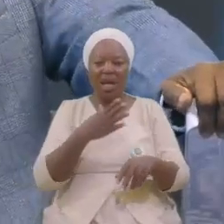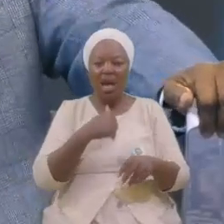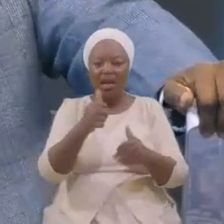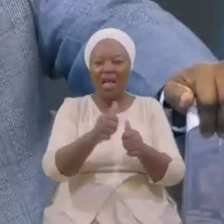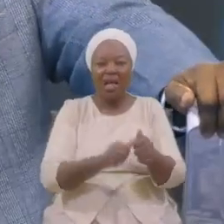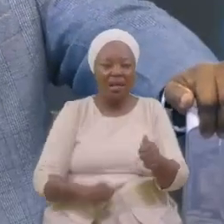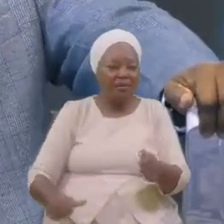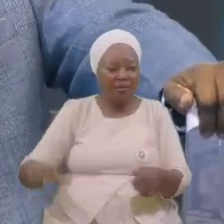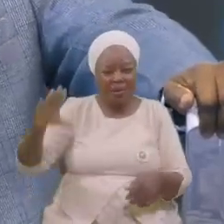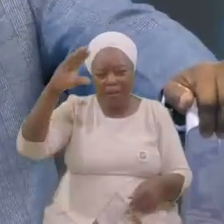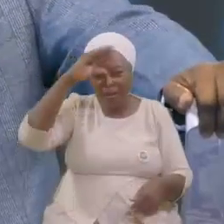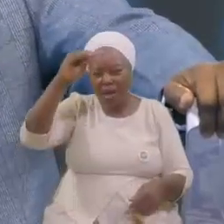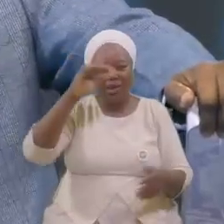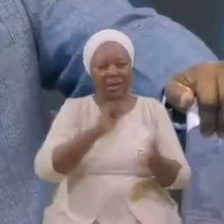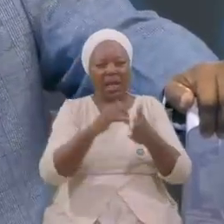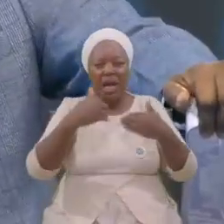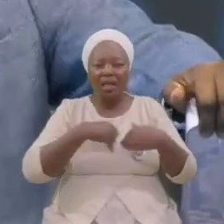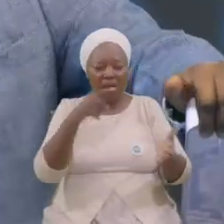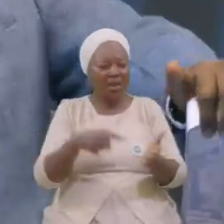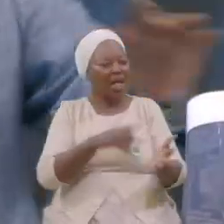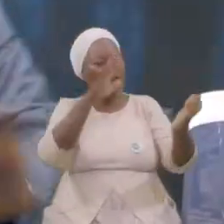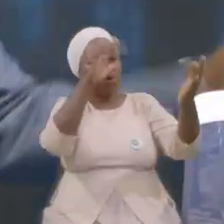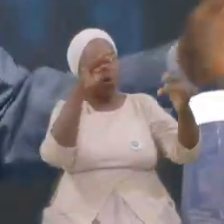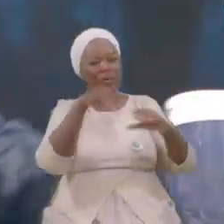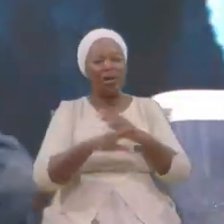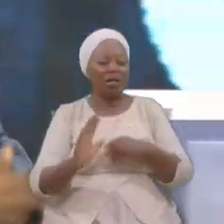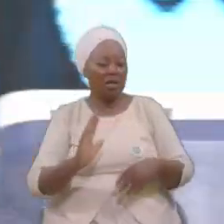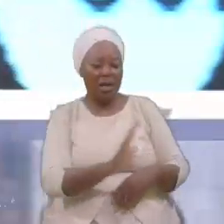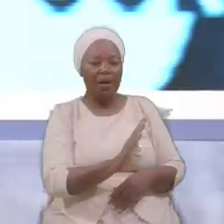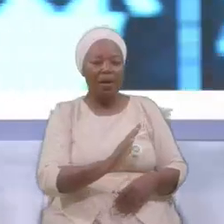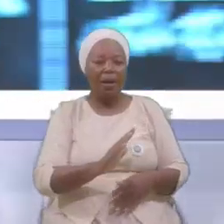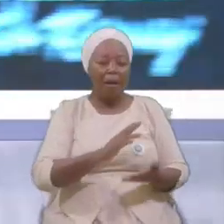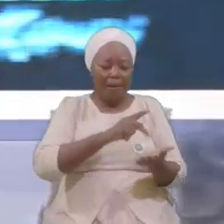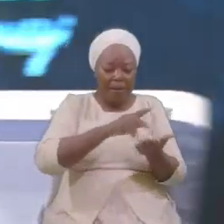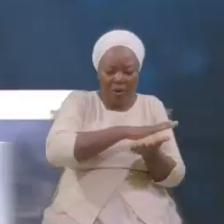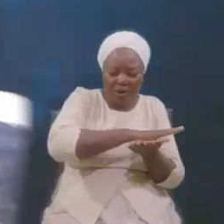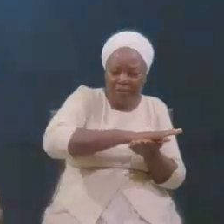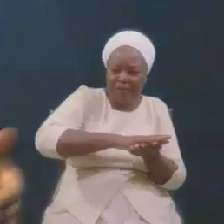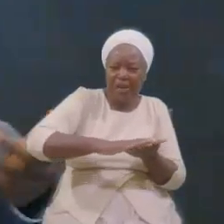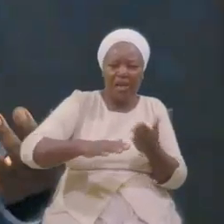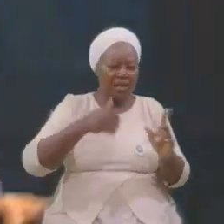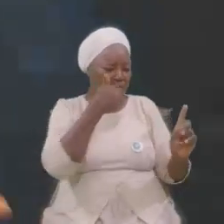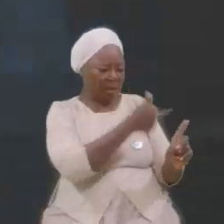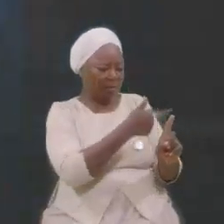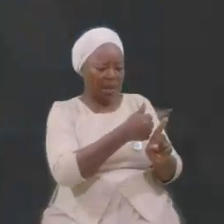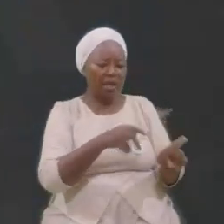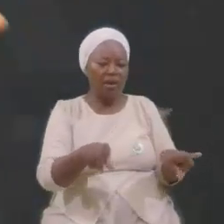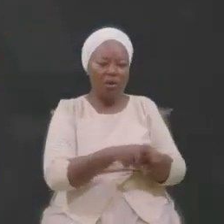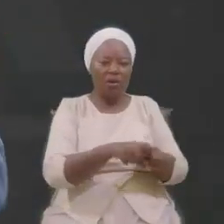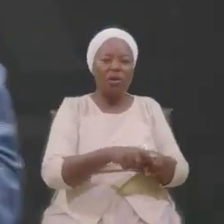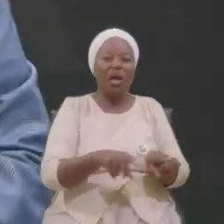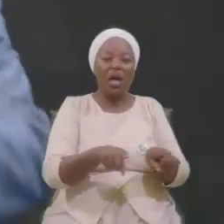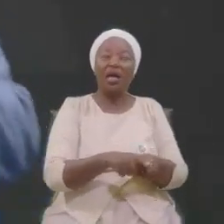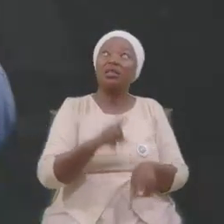has this hope in him purifies himself even as he